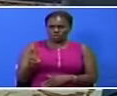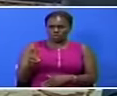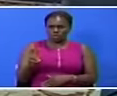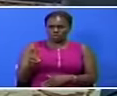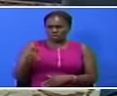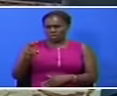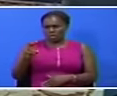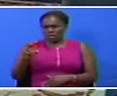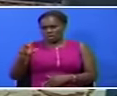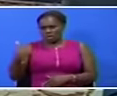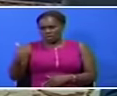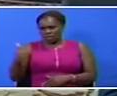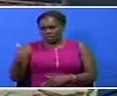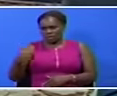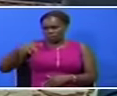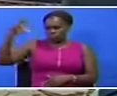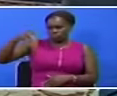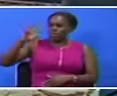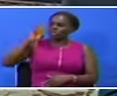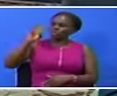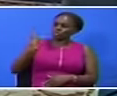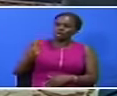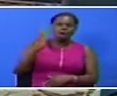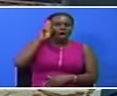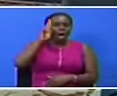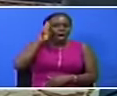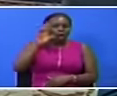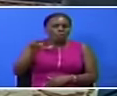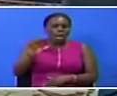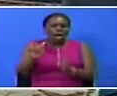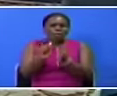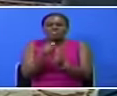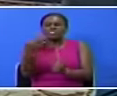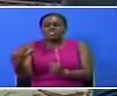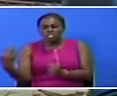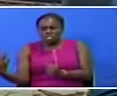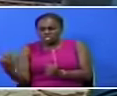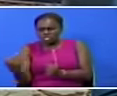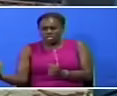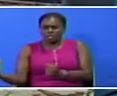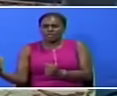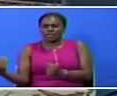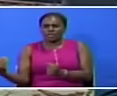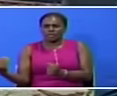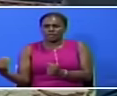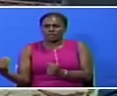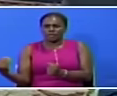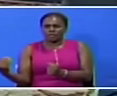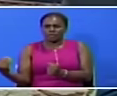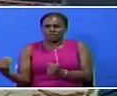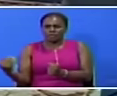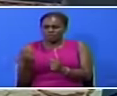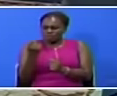and another one is an adult who saw Eno Konsanse accompanying those children at Mozop area. This is around a few meters